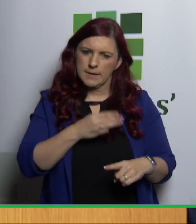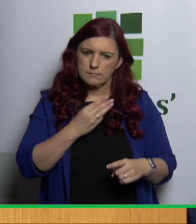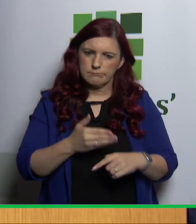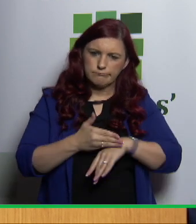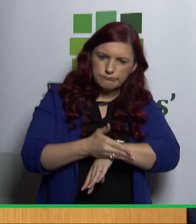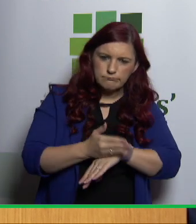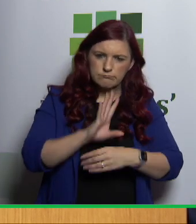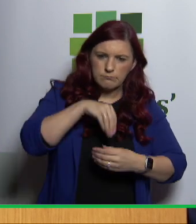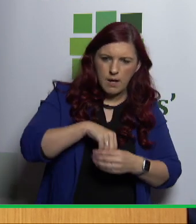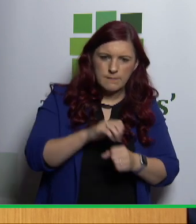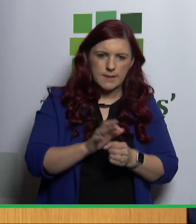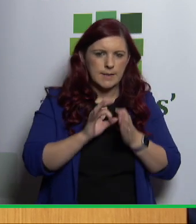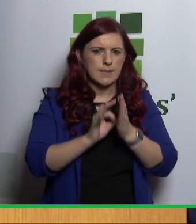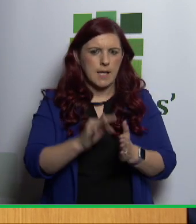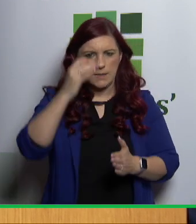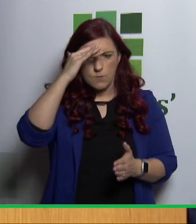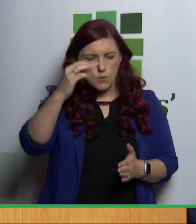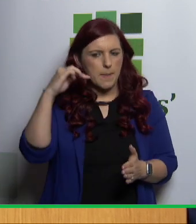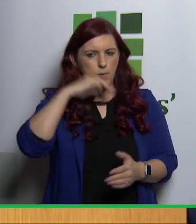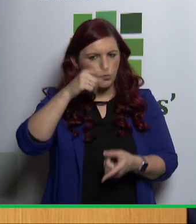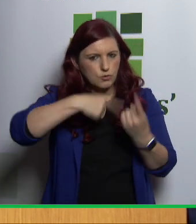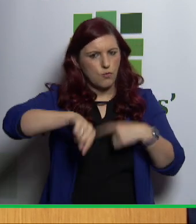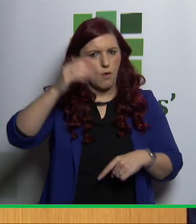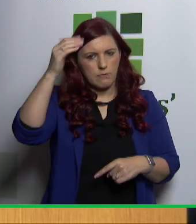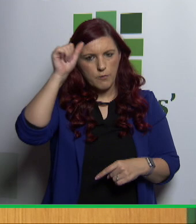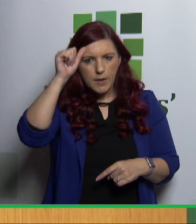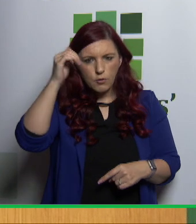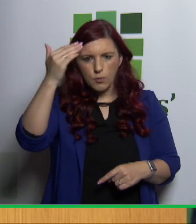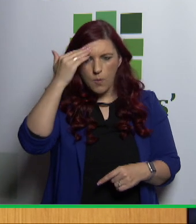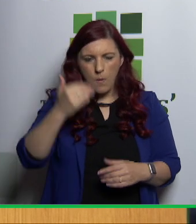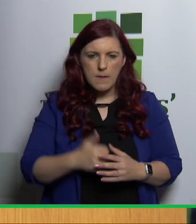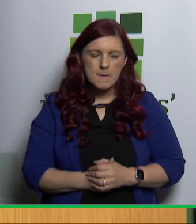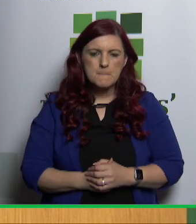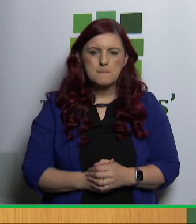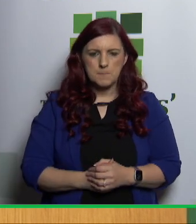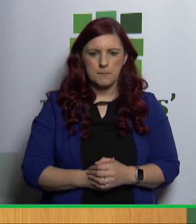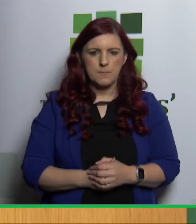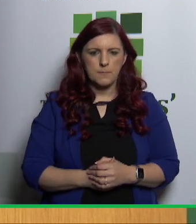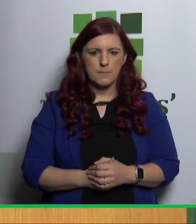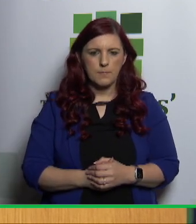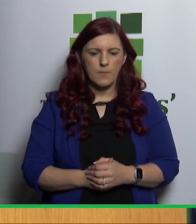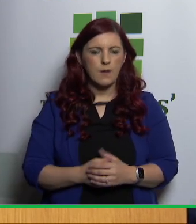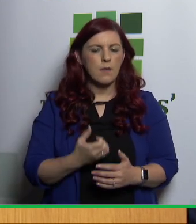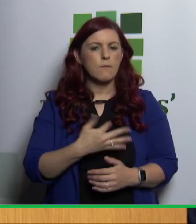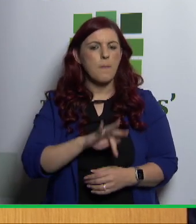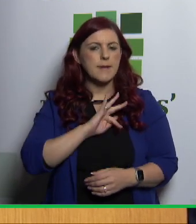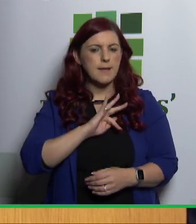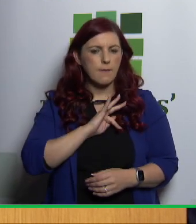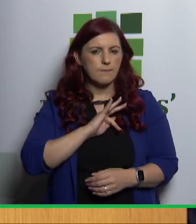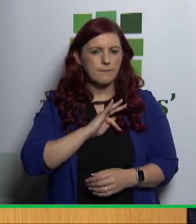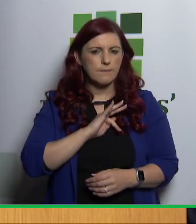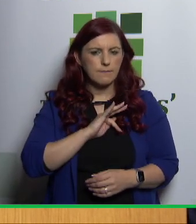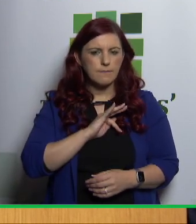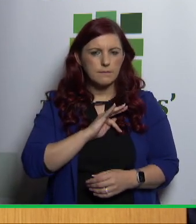guiding principles. It's important everybody's listened to and every voice is respected. Finally, closing for myself, just to close